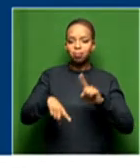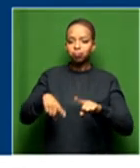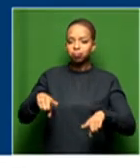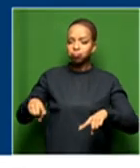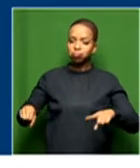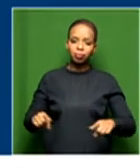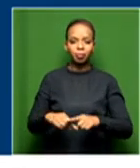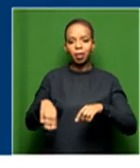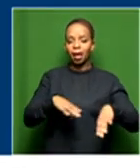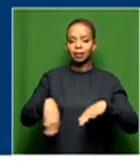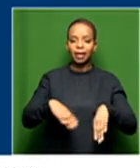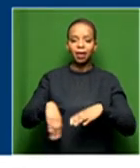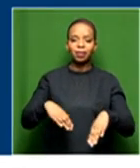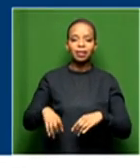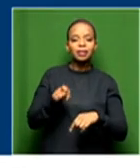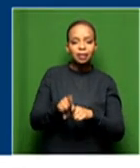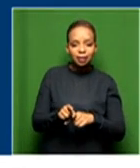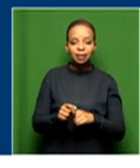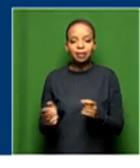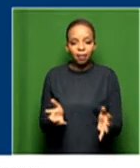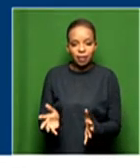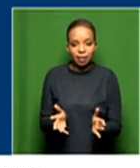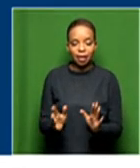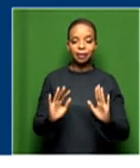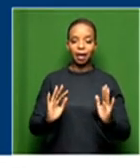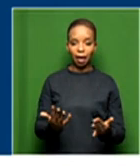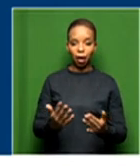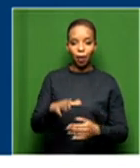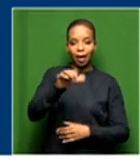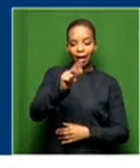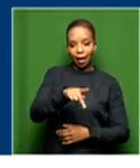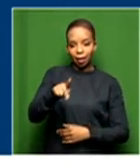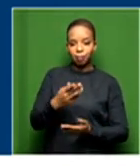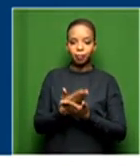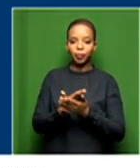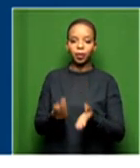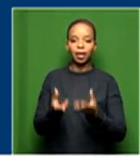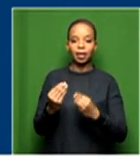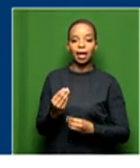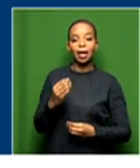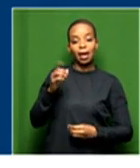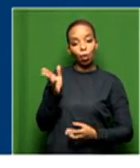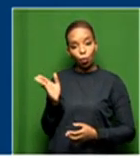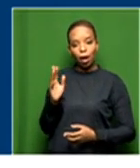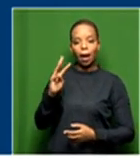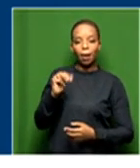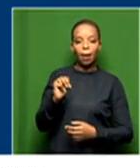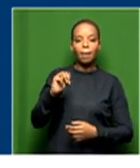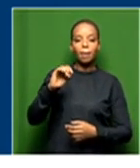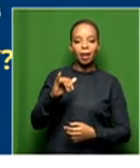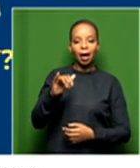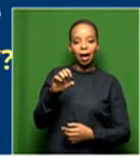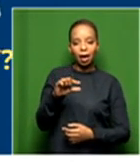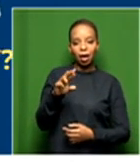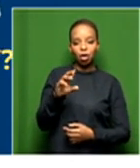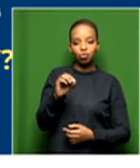all facilitated by the app that can be found at mygrow.me. Okay, and just picking up on that, do you think that government